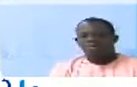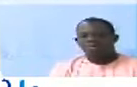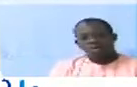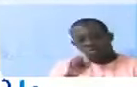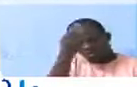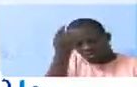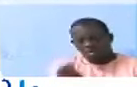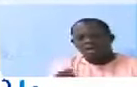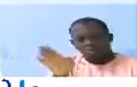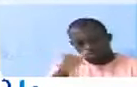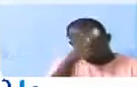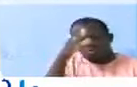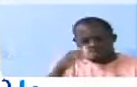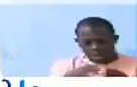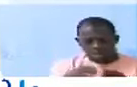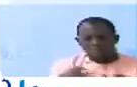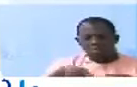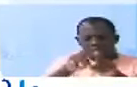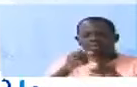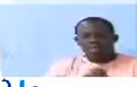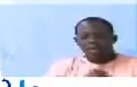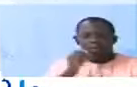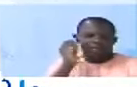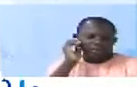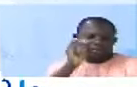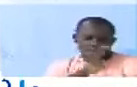Just go along with sister.